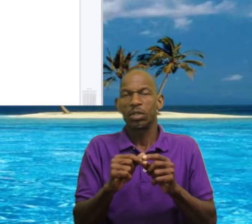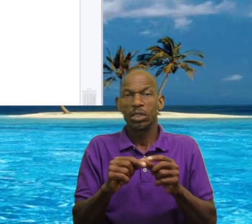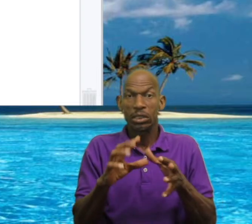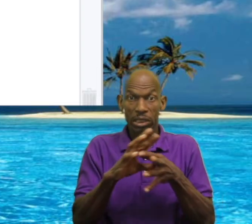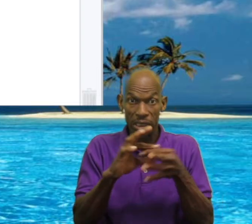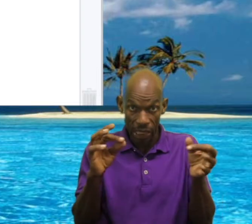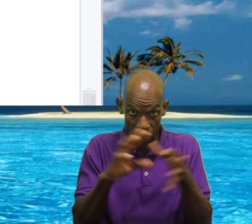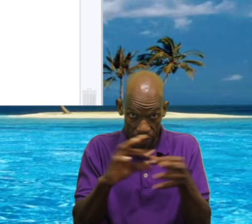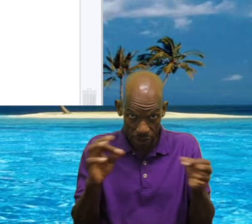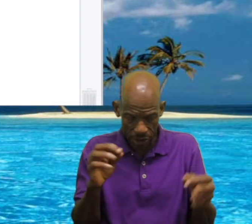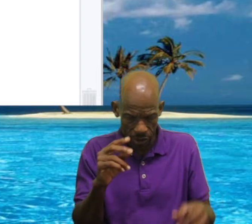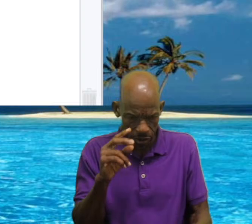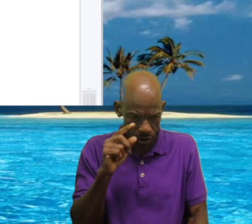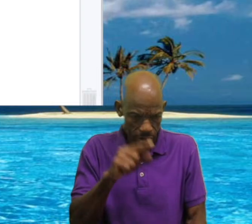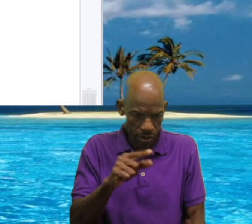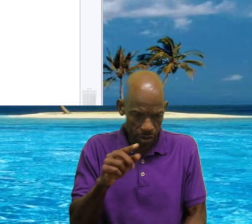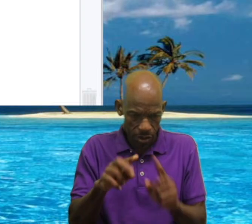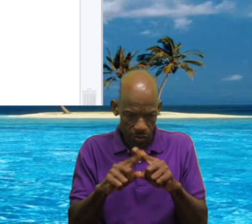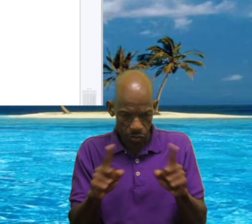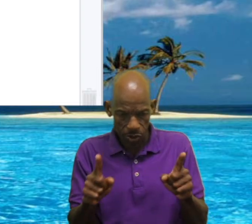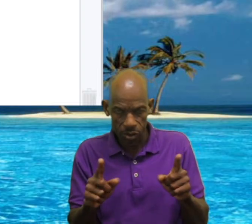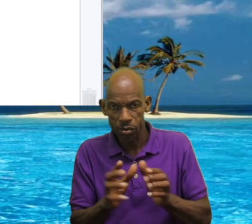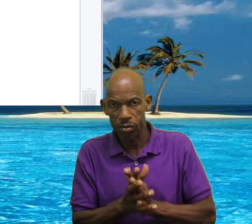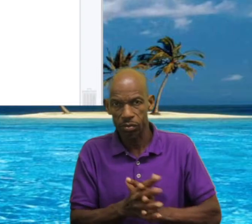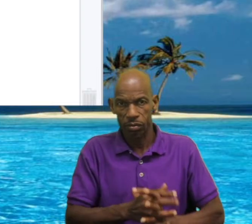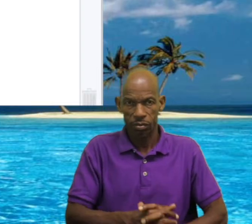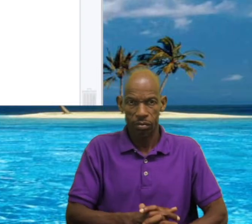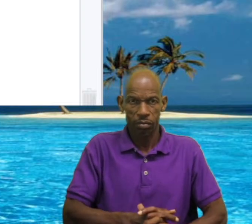but find sentences